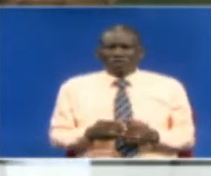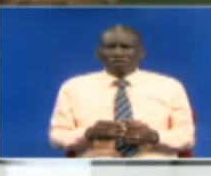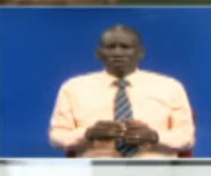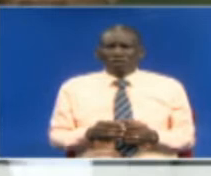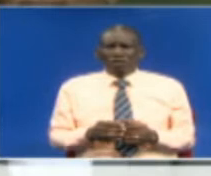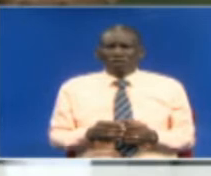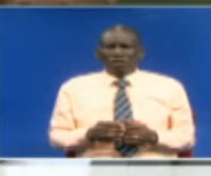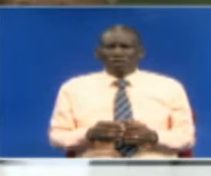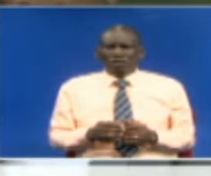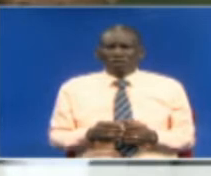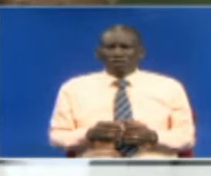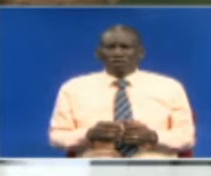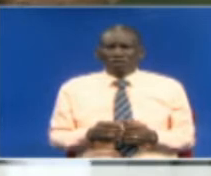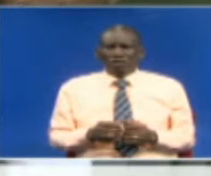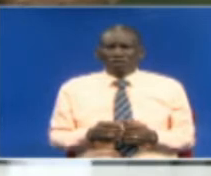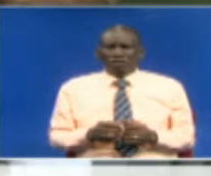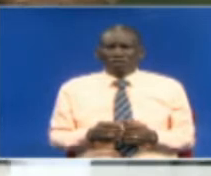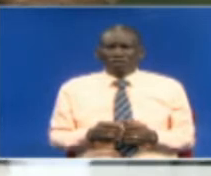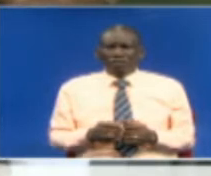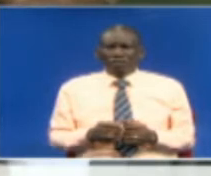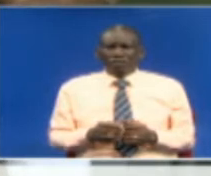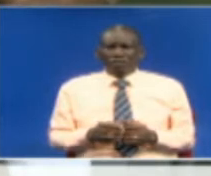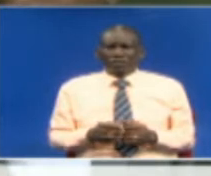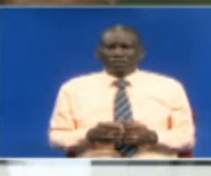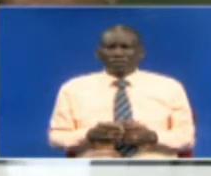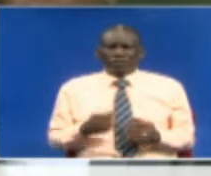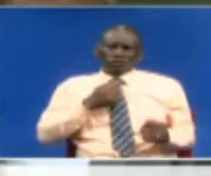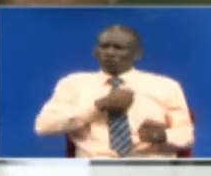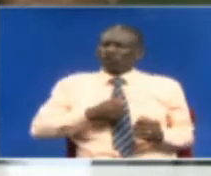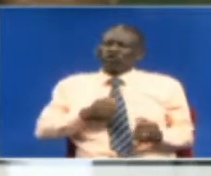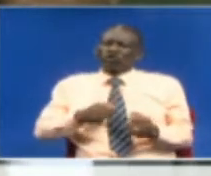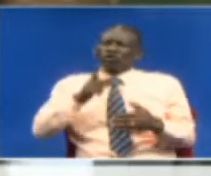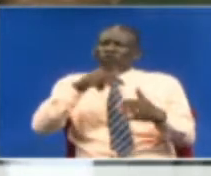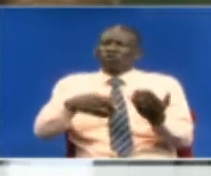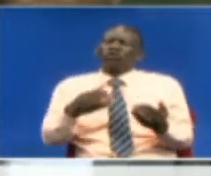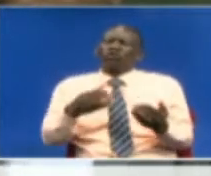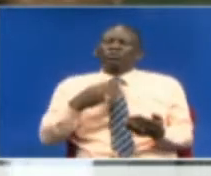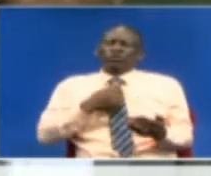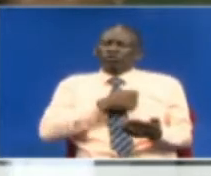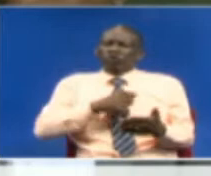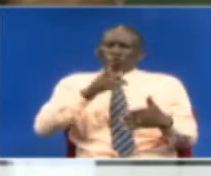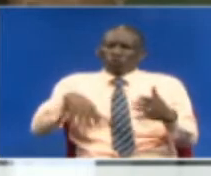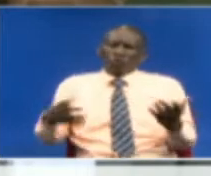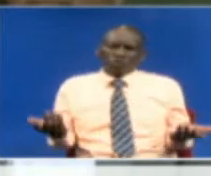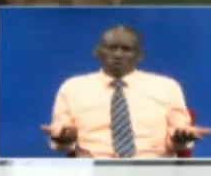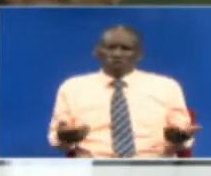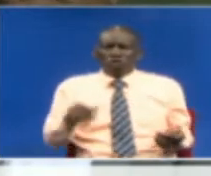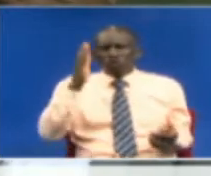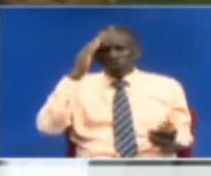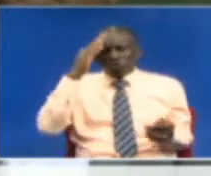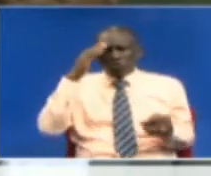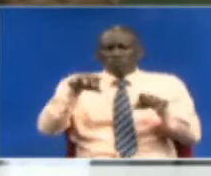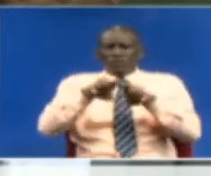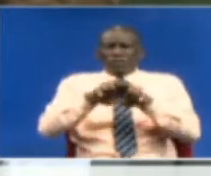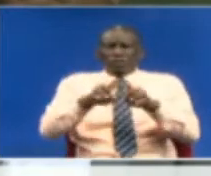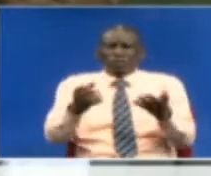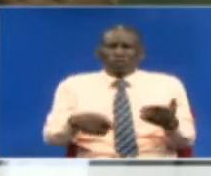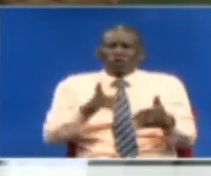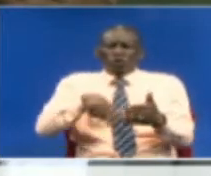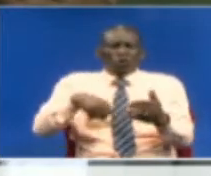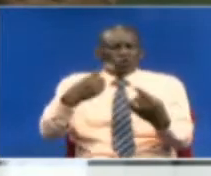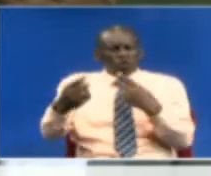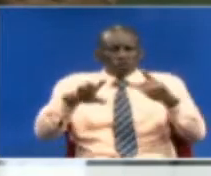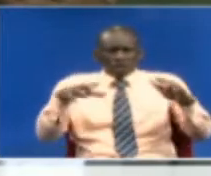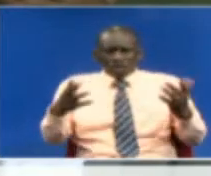So, Mohesh, in one word you are saying... Regret is in what? Nothing to regret. No. You know, even the what you are talking